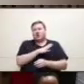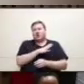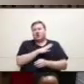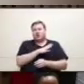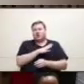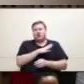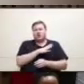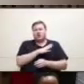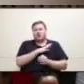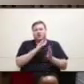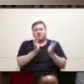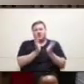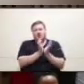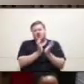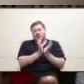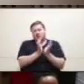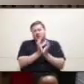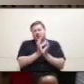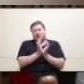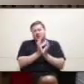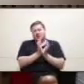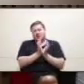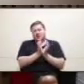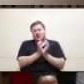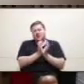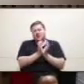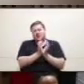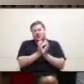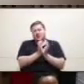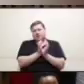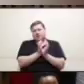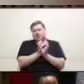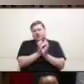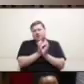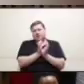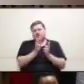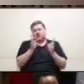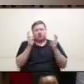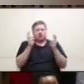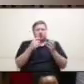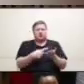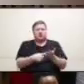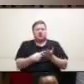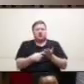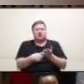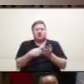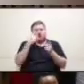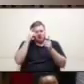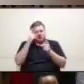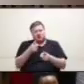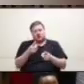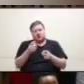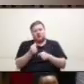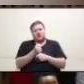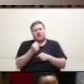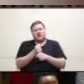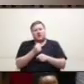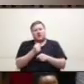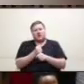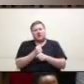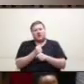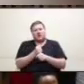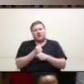council sitting, they did sit on the matter and they have a resolution on the matter which